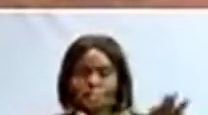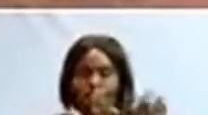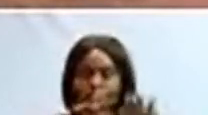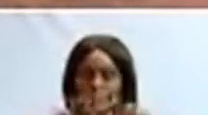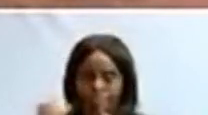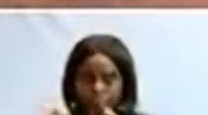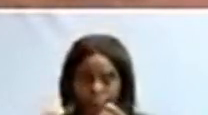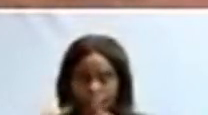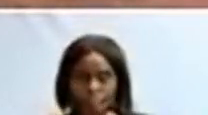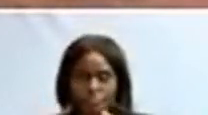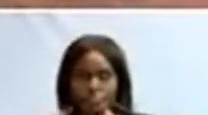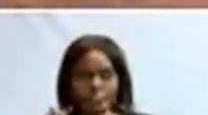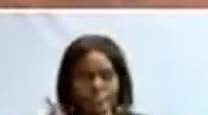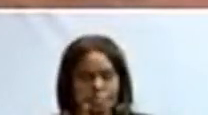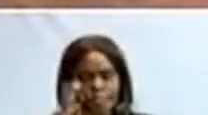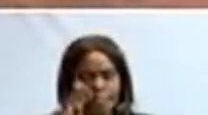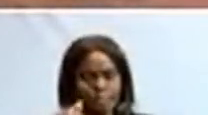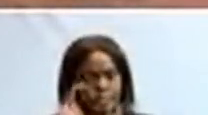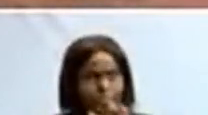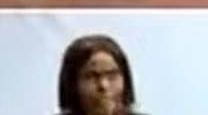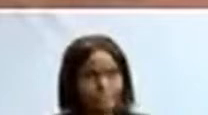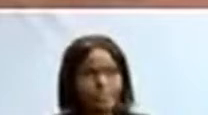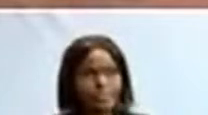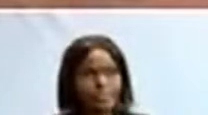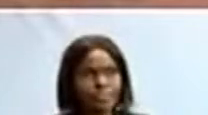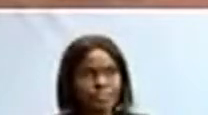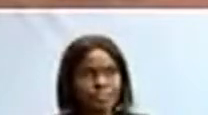motor vehicles by